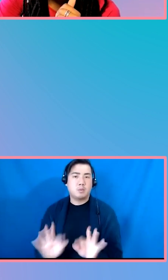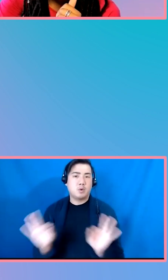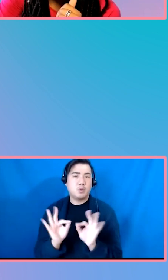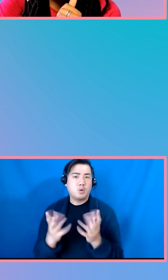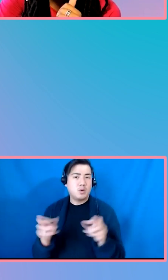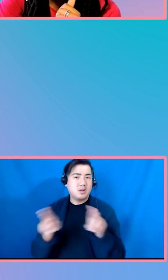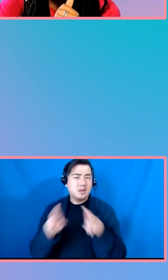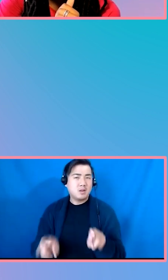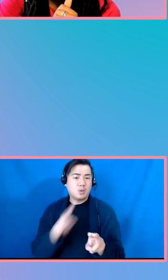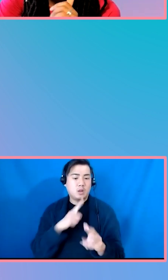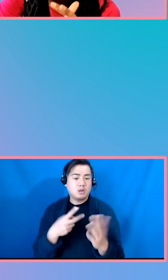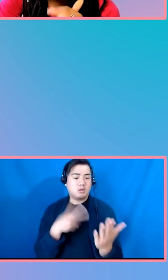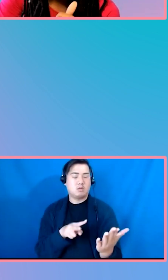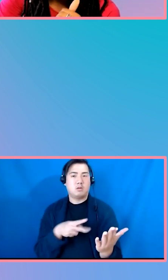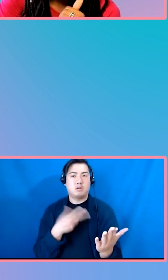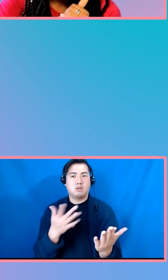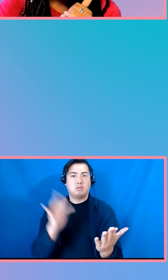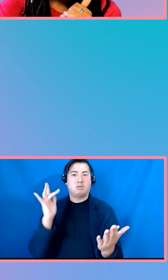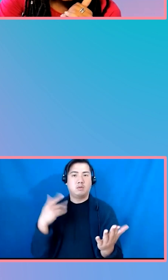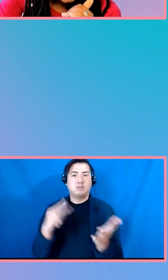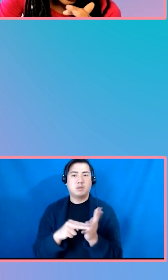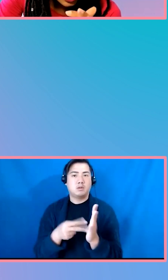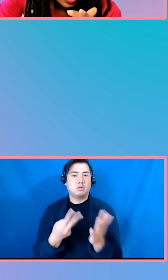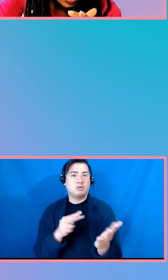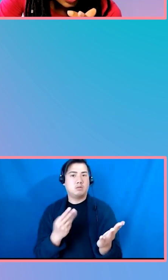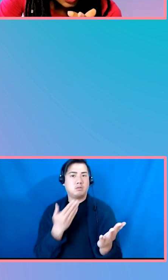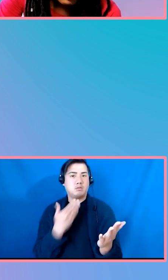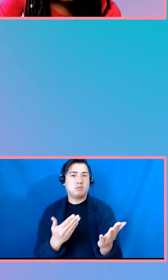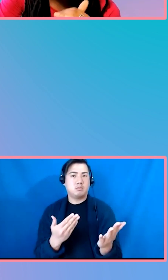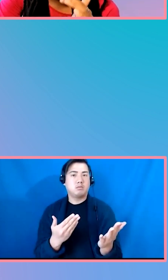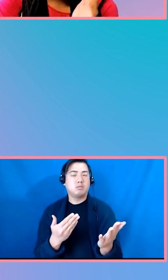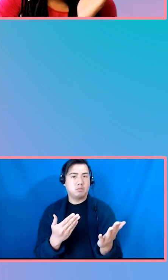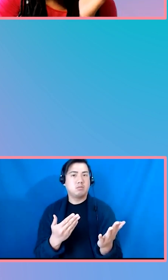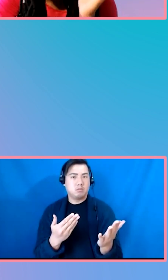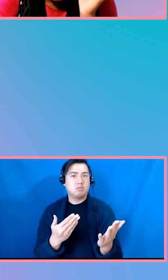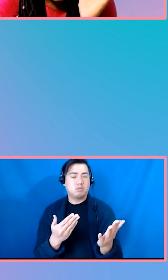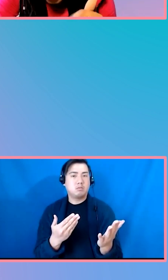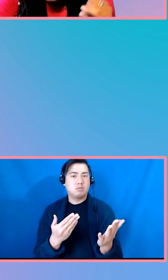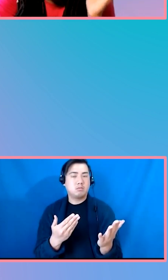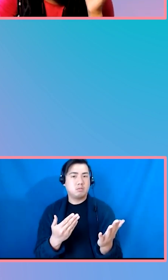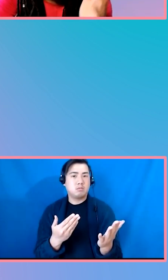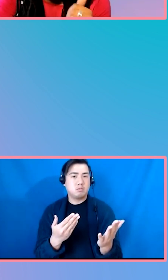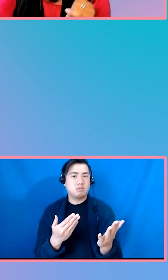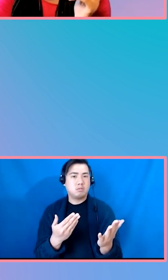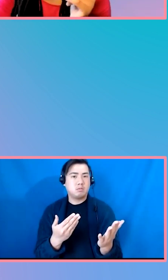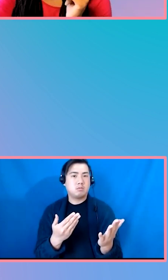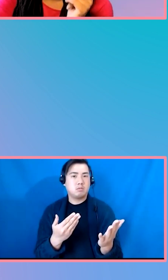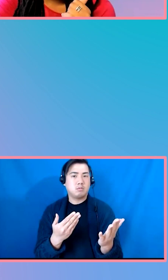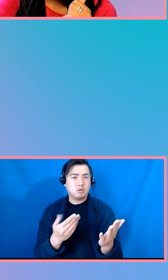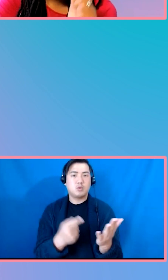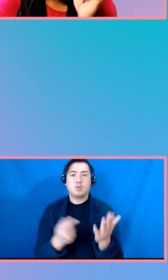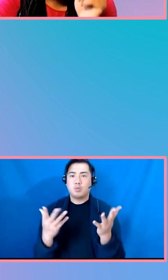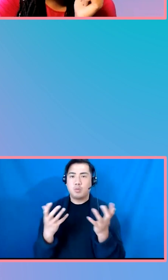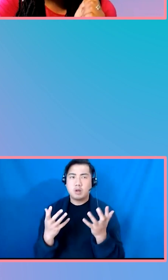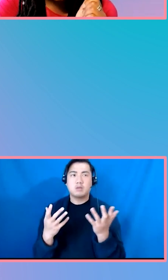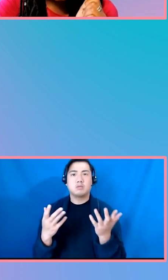so this is a great workshop to learn how to be an employee recognized brand that people